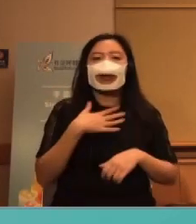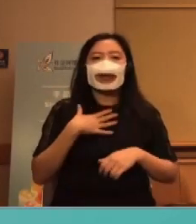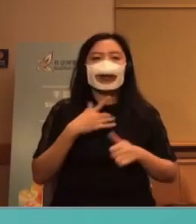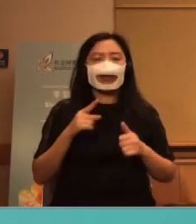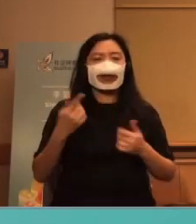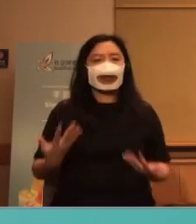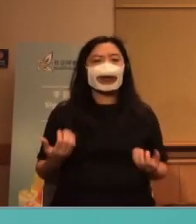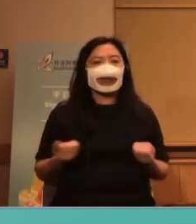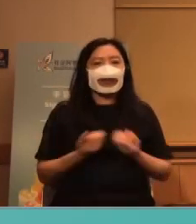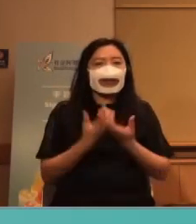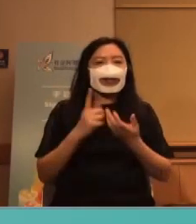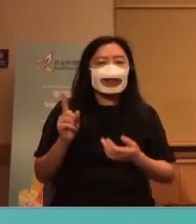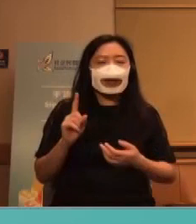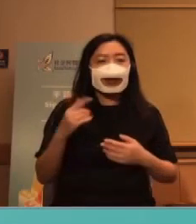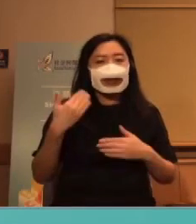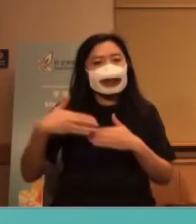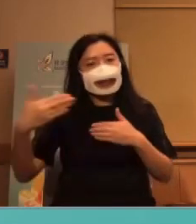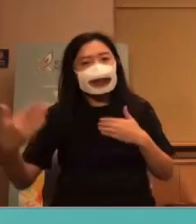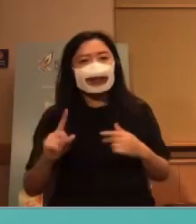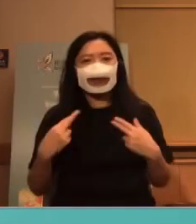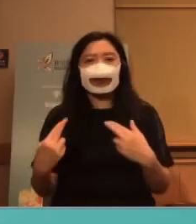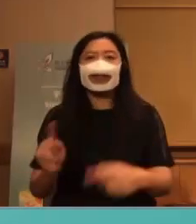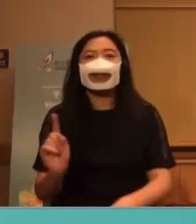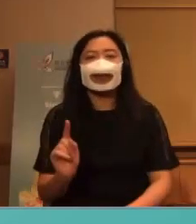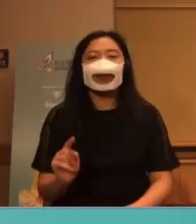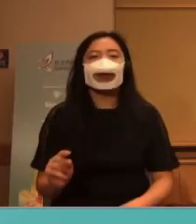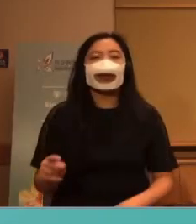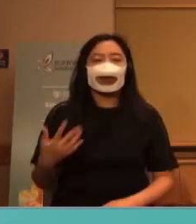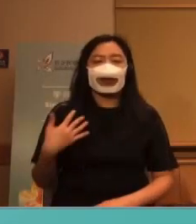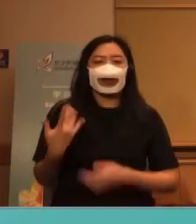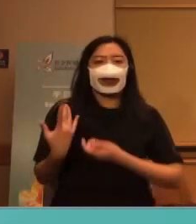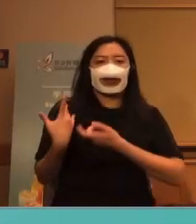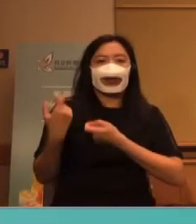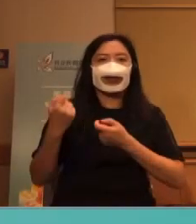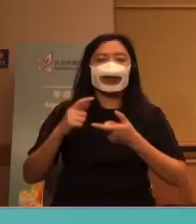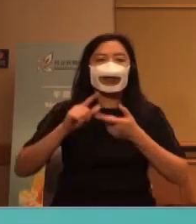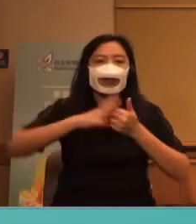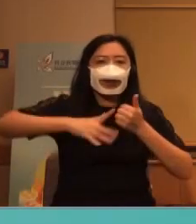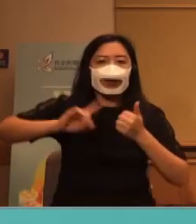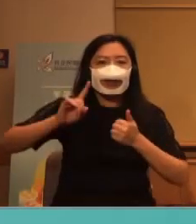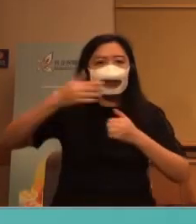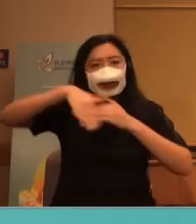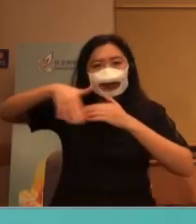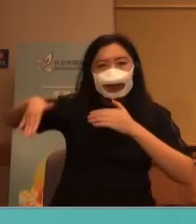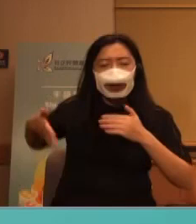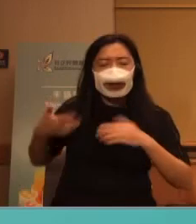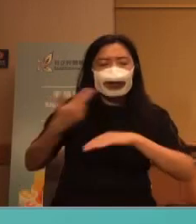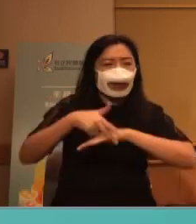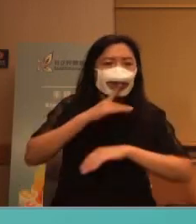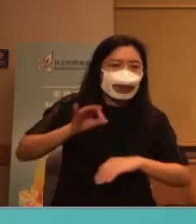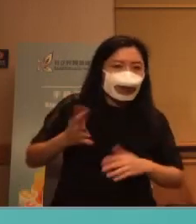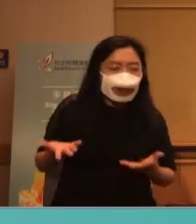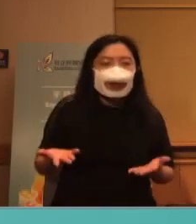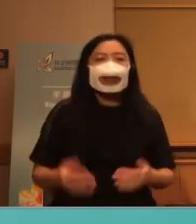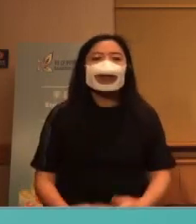impact on impact projects in the near future? Yeah, so I think we need to unpack the question, right? So, you know, the